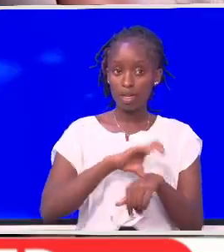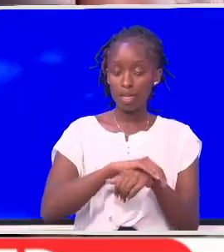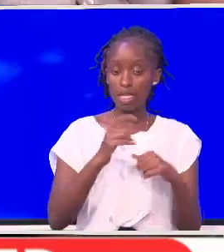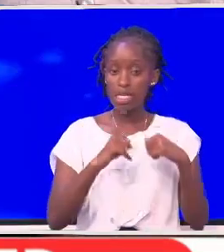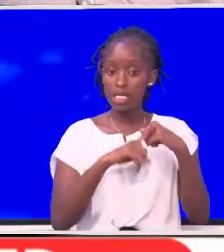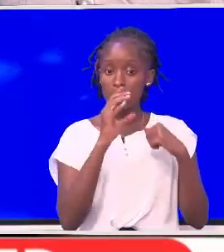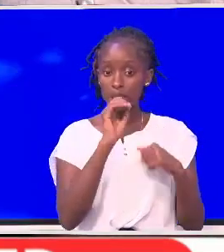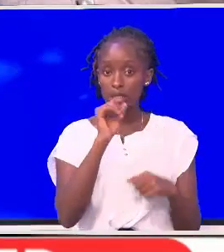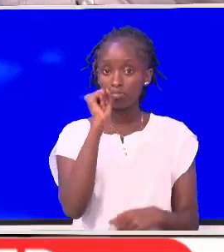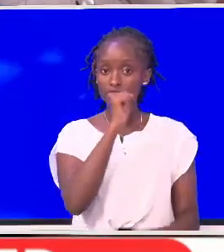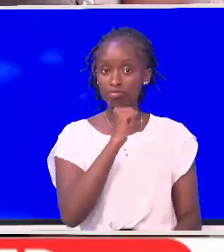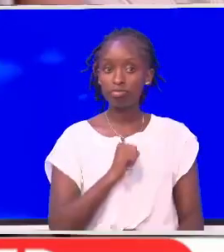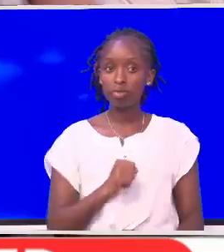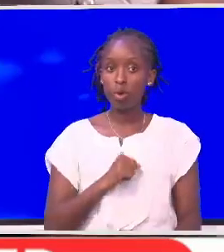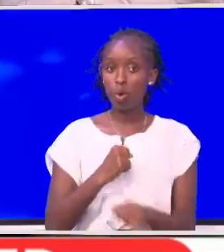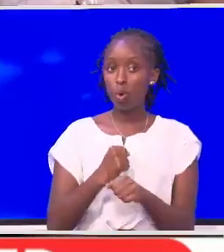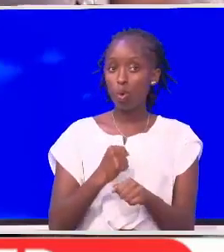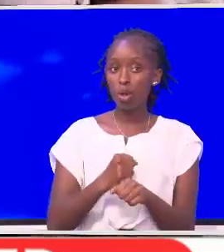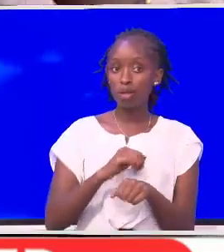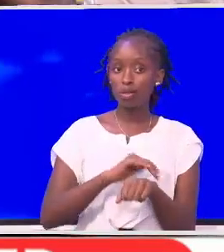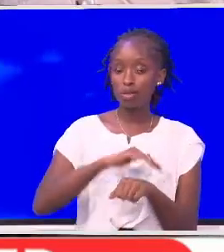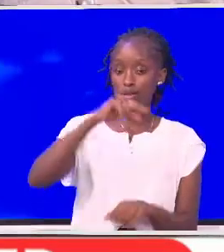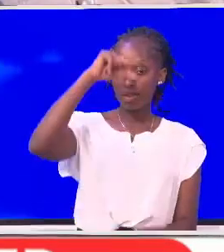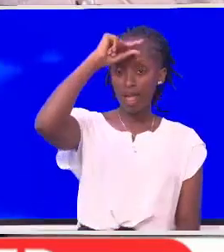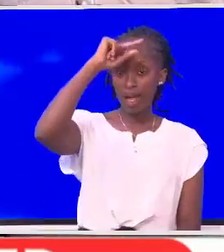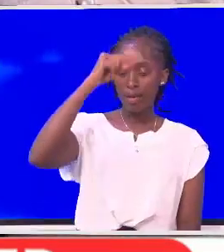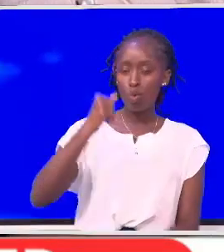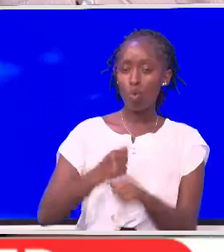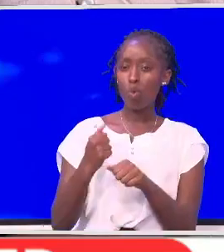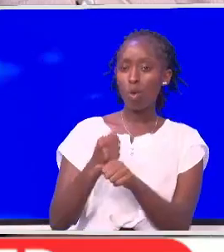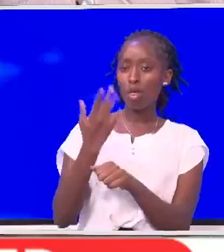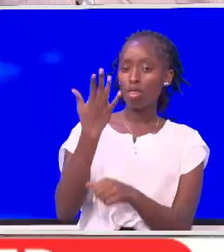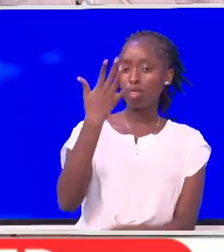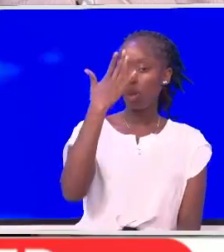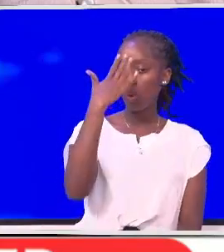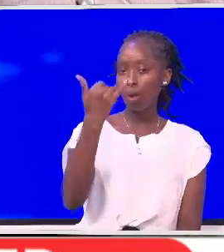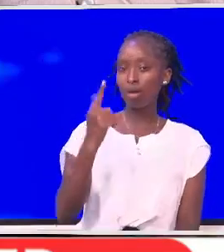old. Anafanya job kwa gava, unafanya nini kwa gava hiyo taipu.